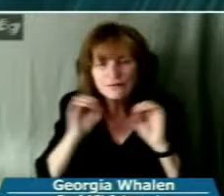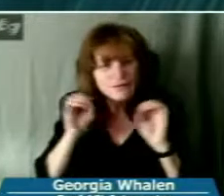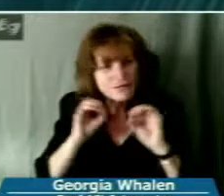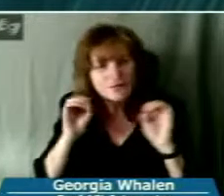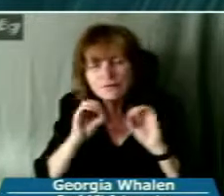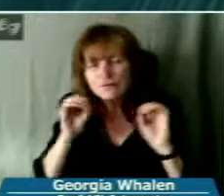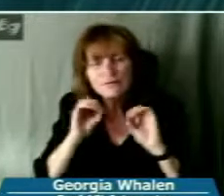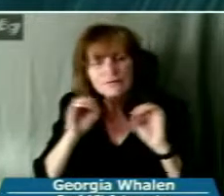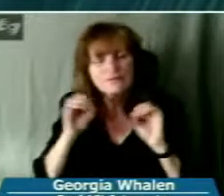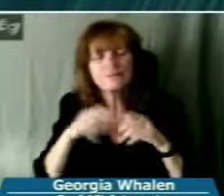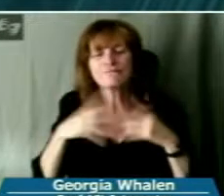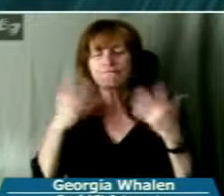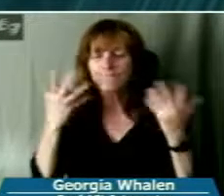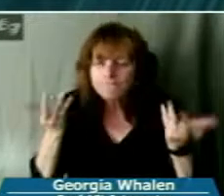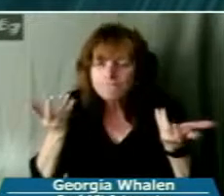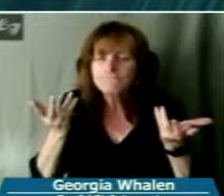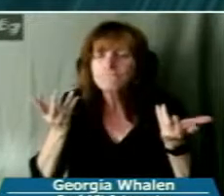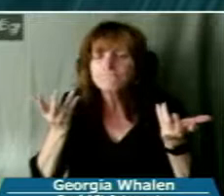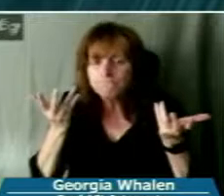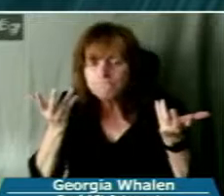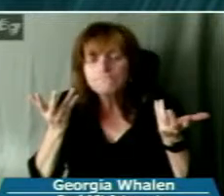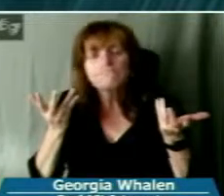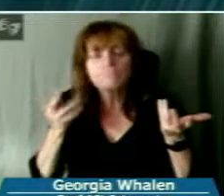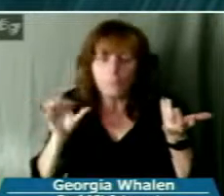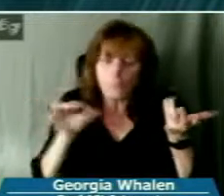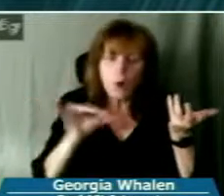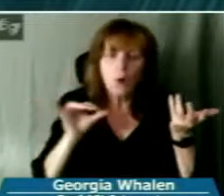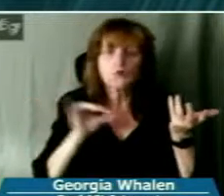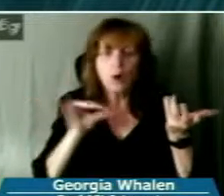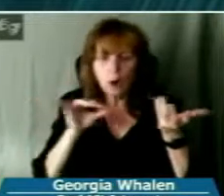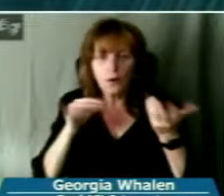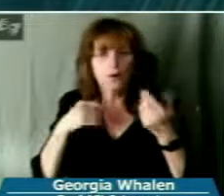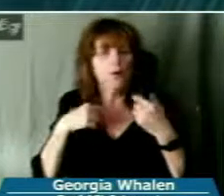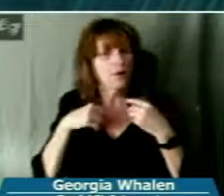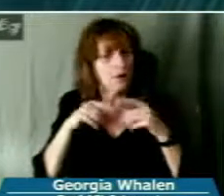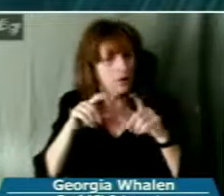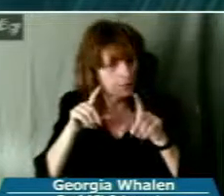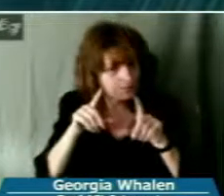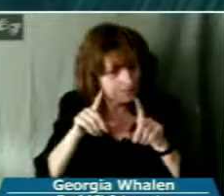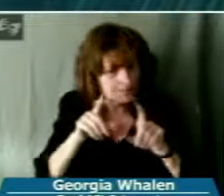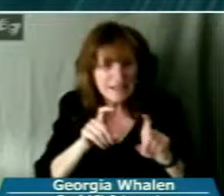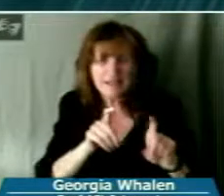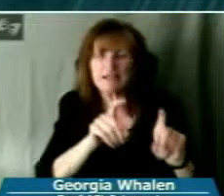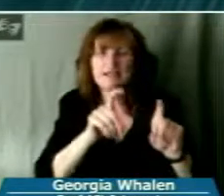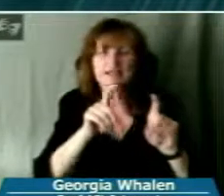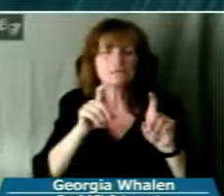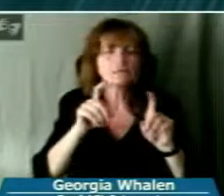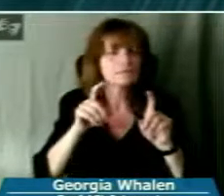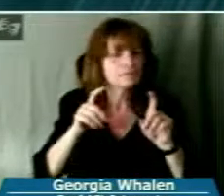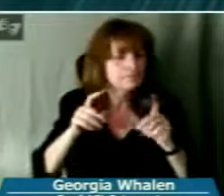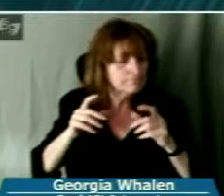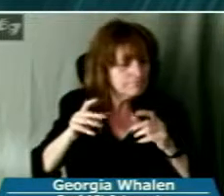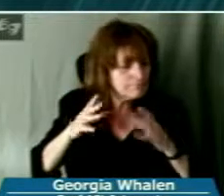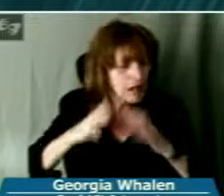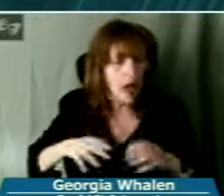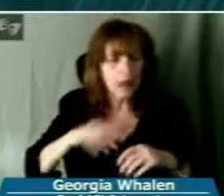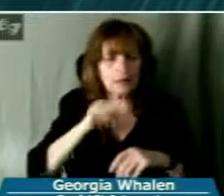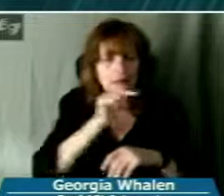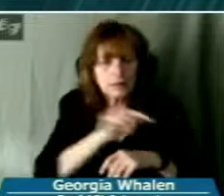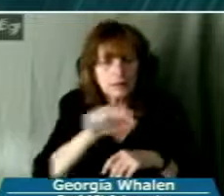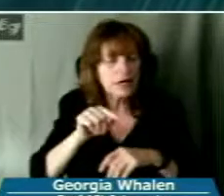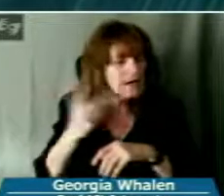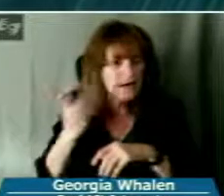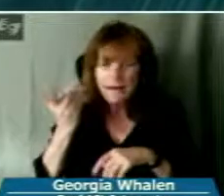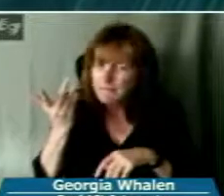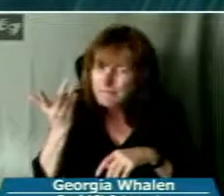issues with really screening the residents for illness. And again, Paul's talked about how these are, many of them are independent